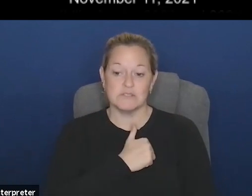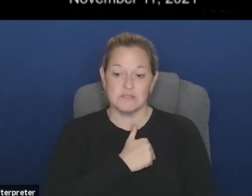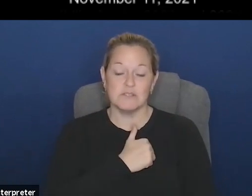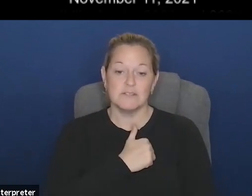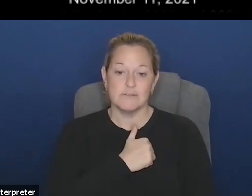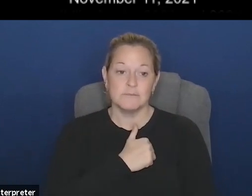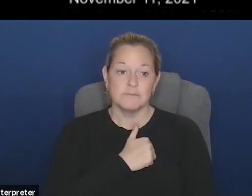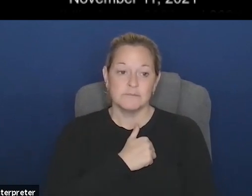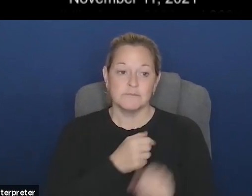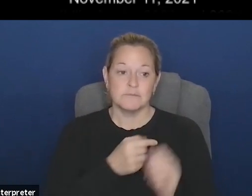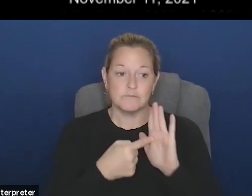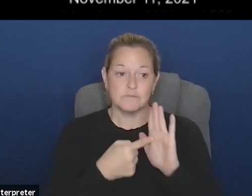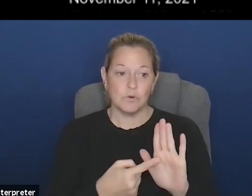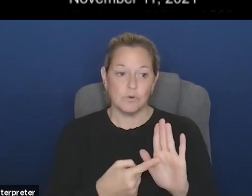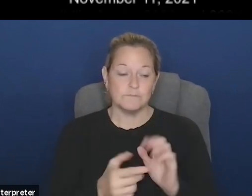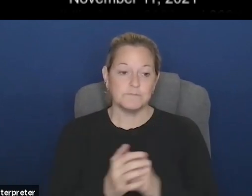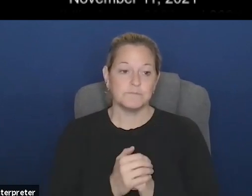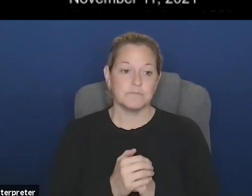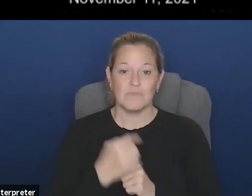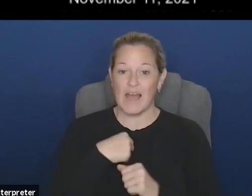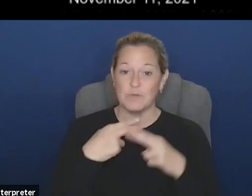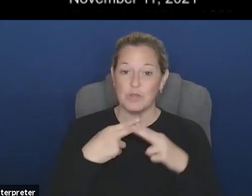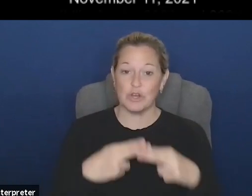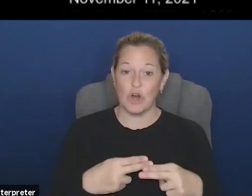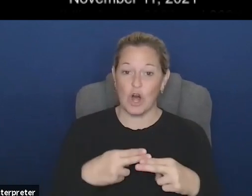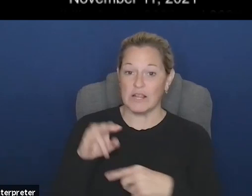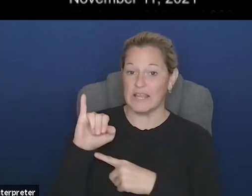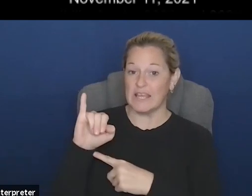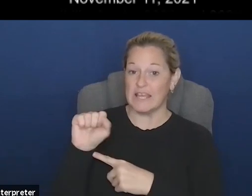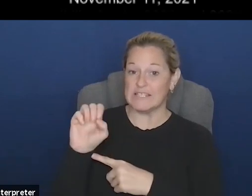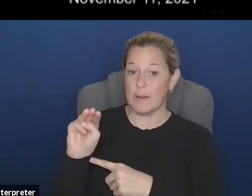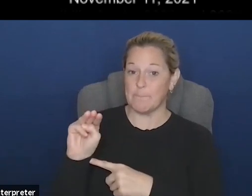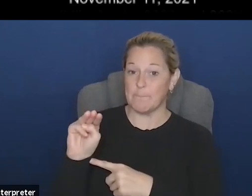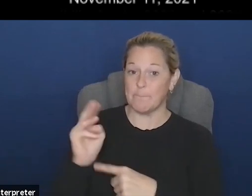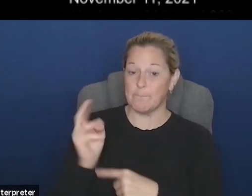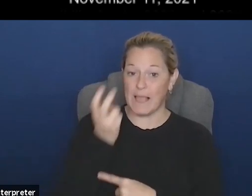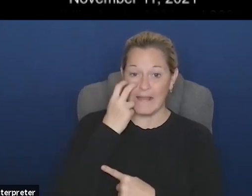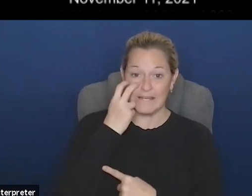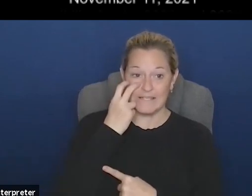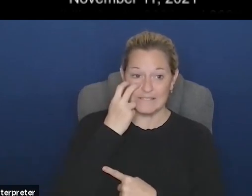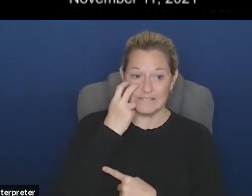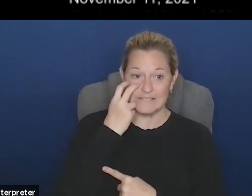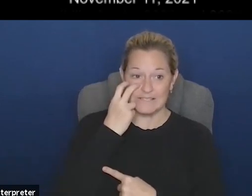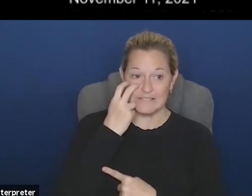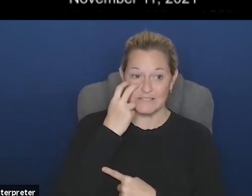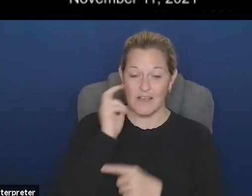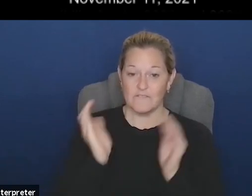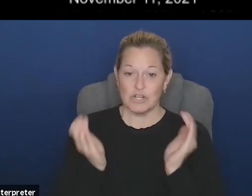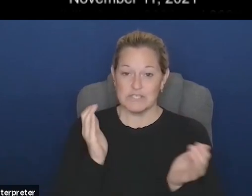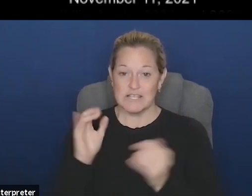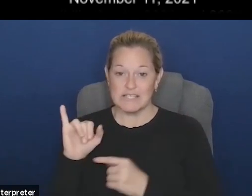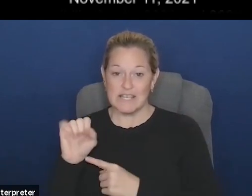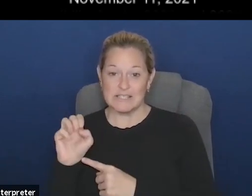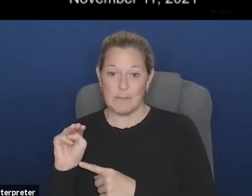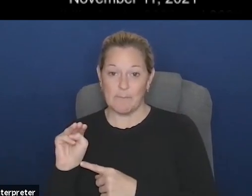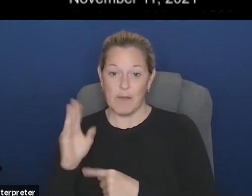is something that I'm calling ism blindness versus ism awareness. And so ism blindness goes something like this: I